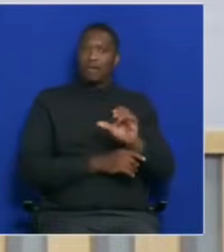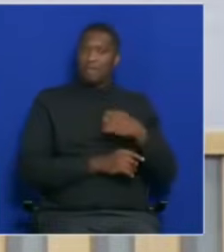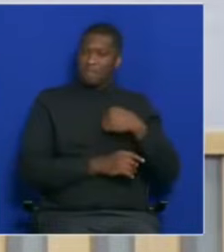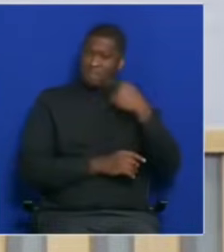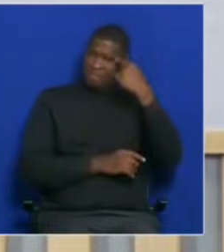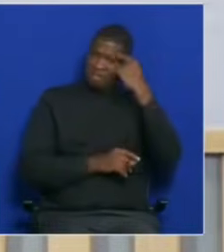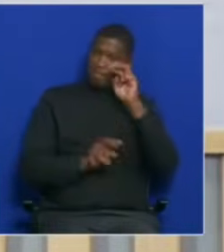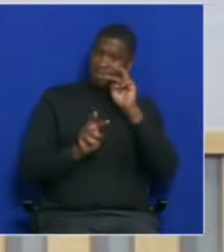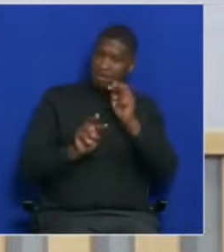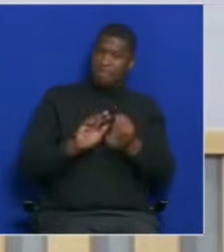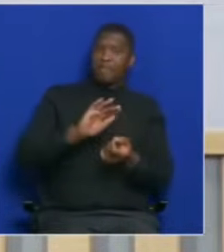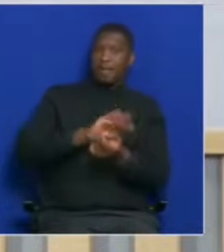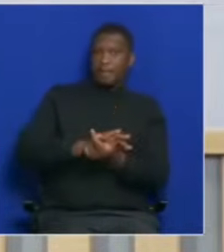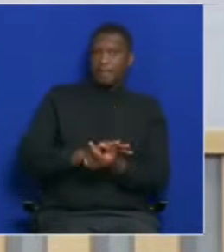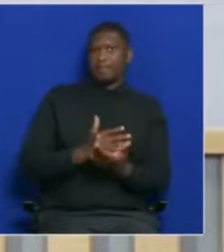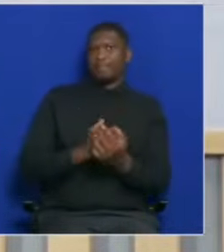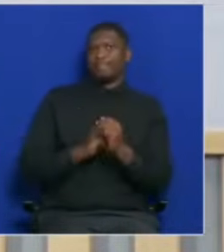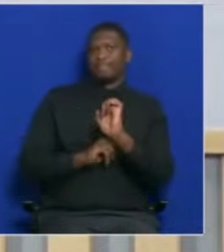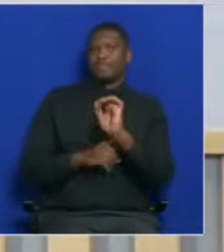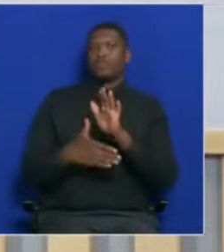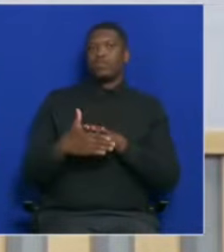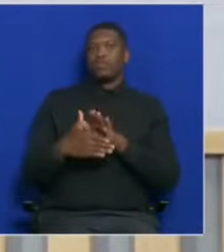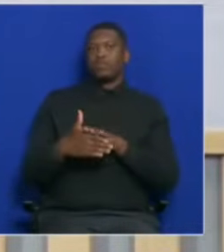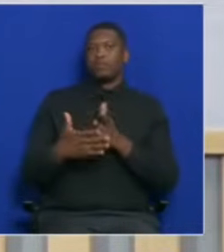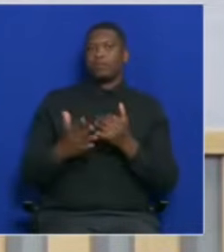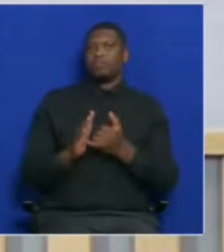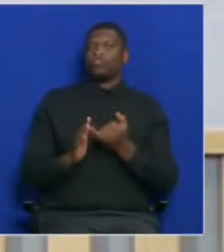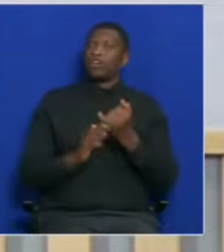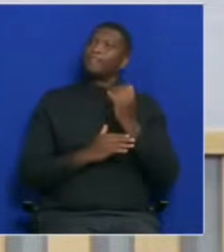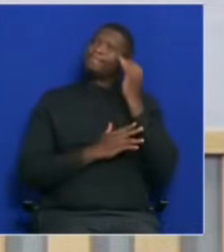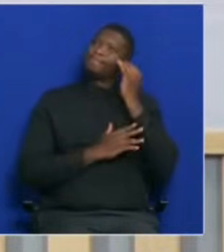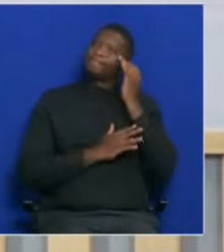been the reason. But I'm just speculating.